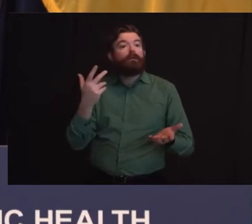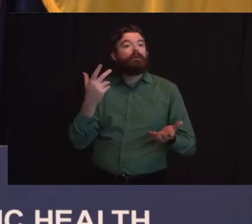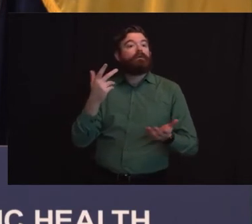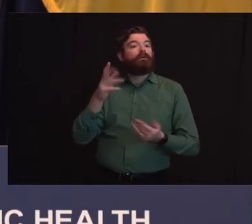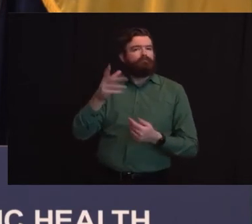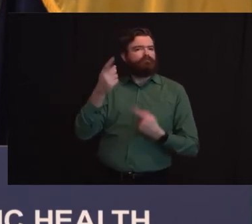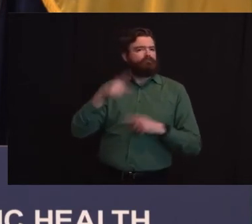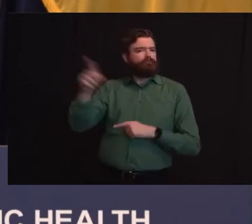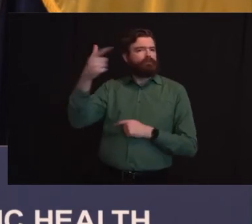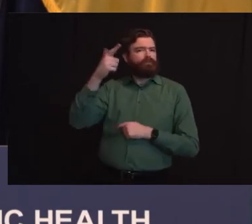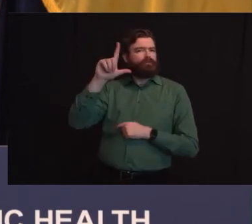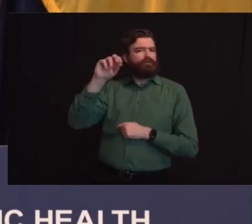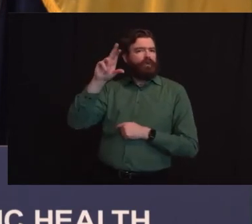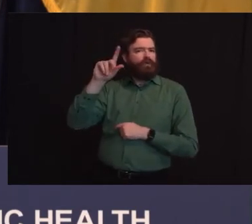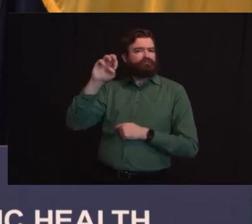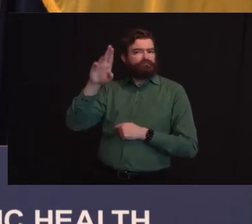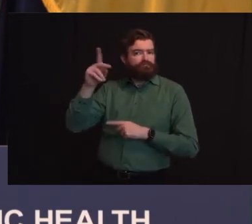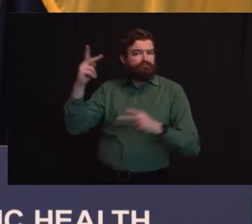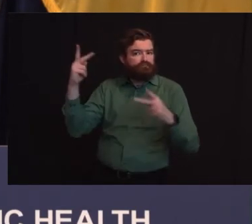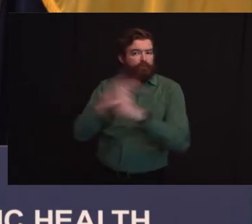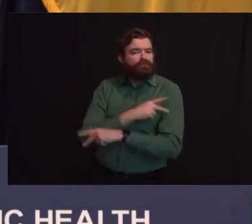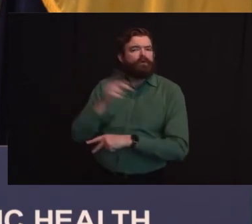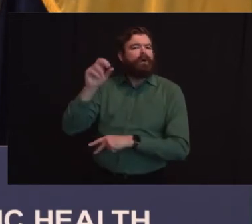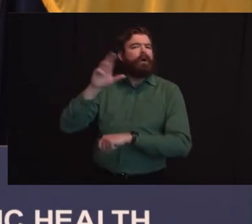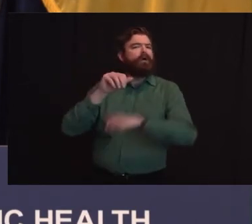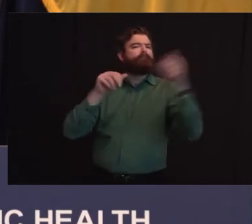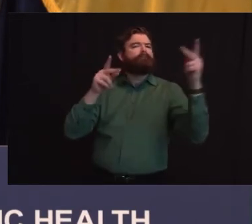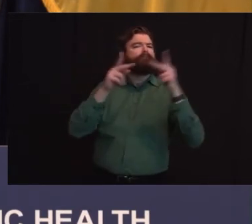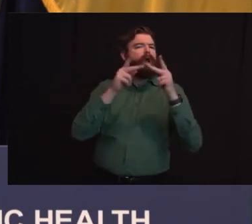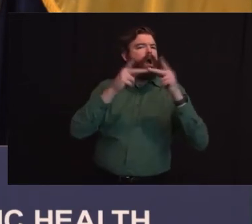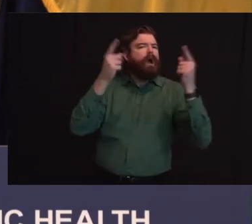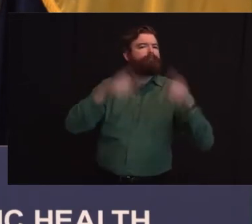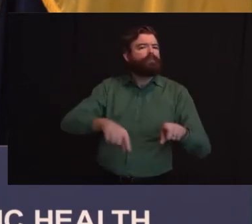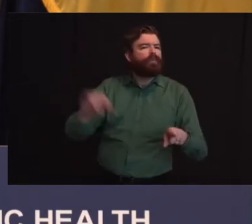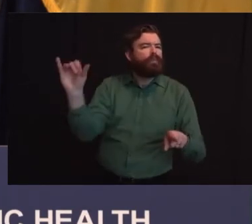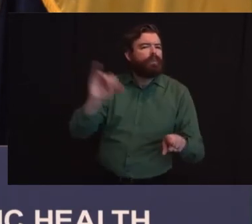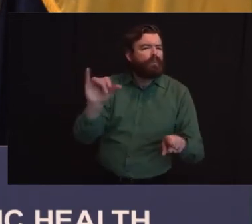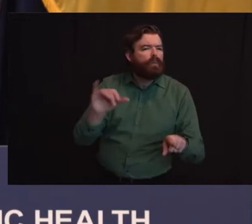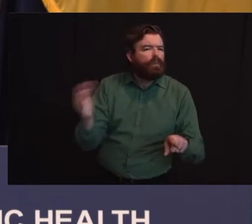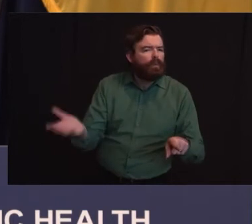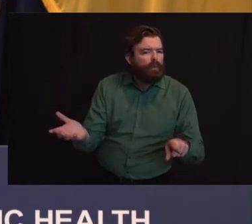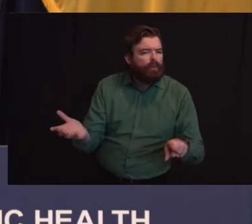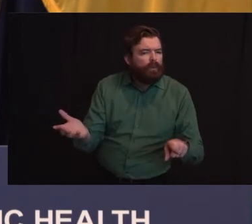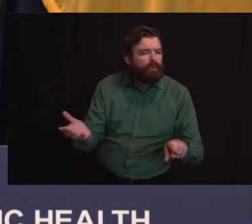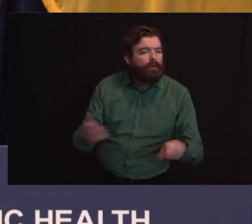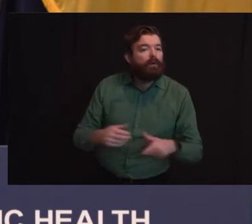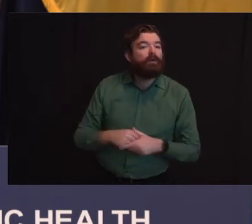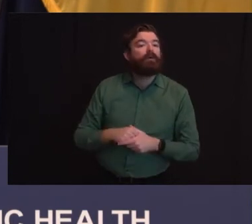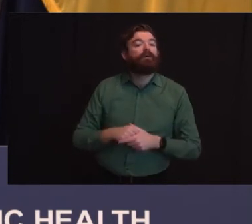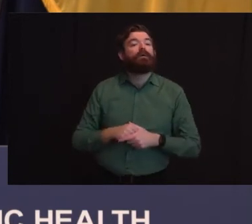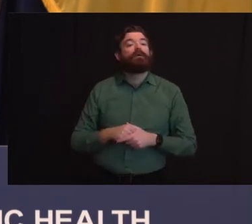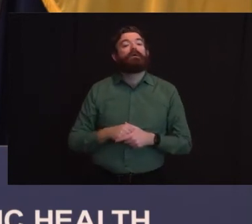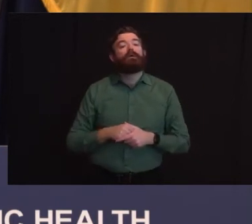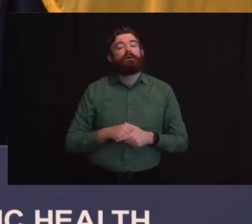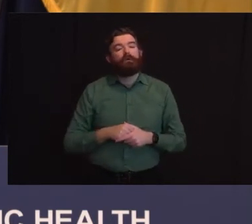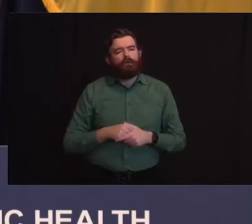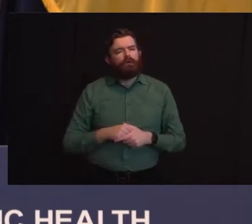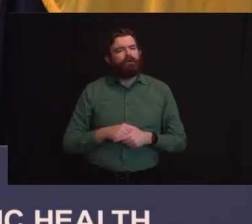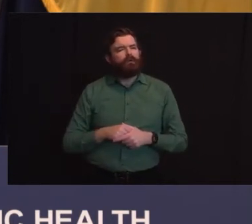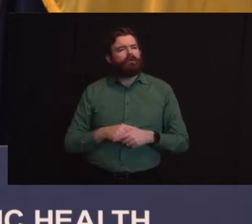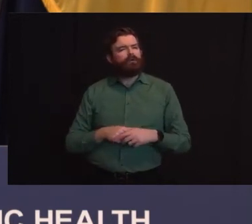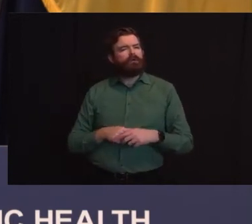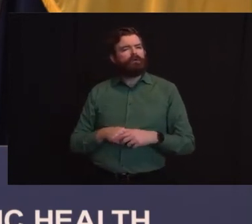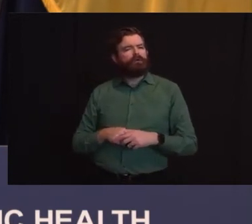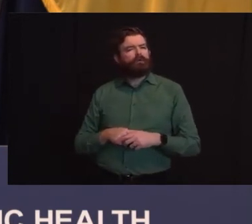ones? Governor, in the past week or so, my colleagues and I have been inundated with emails and calls from people who said they're unable to collect unemployment